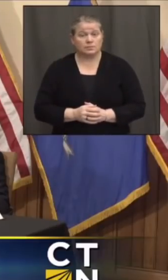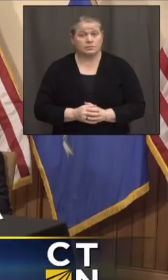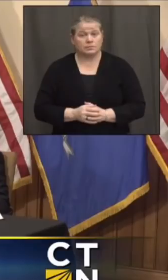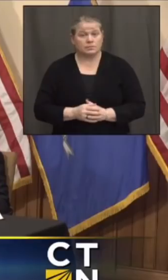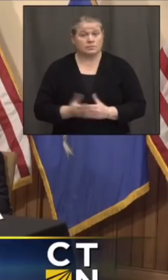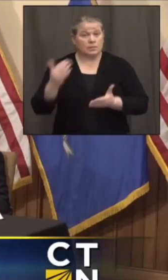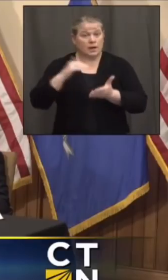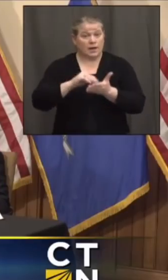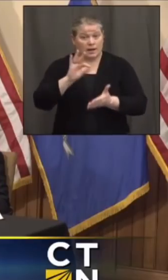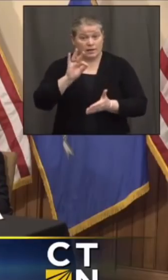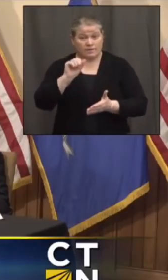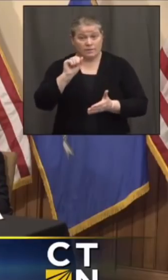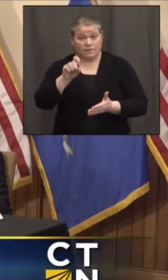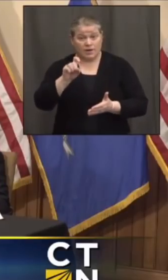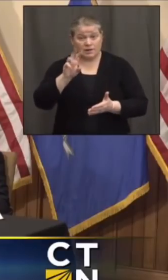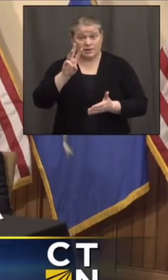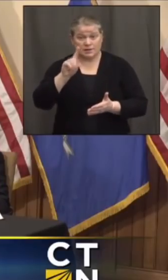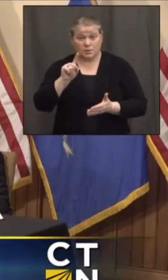Fox 61.